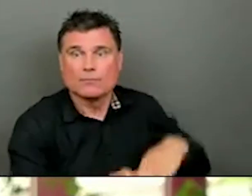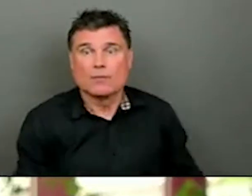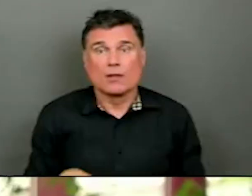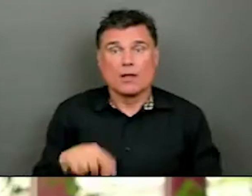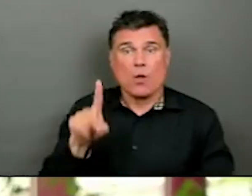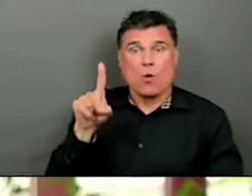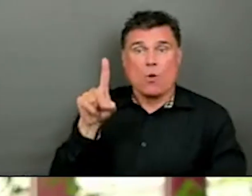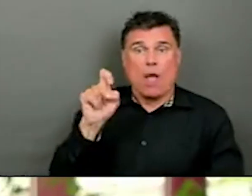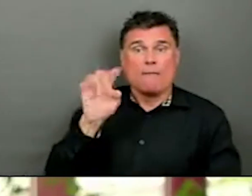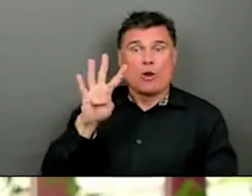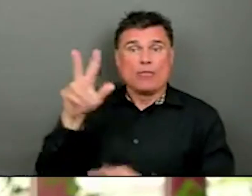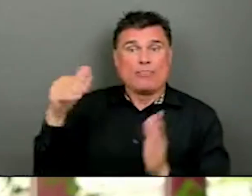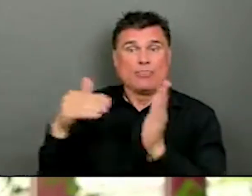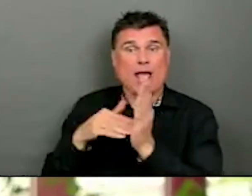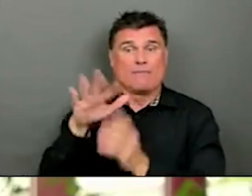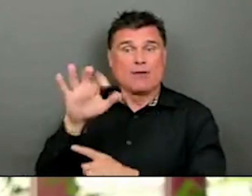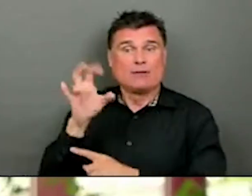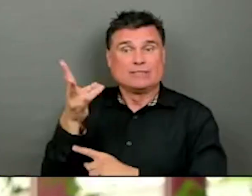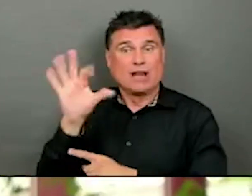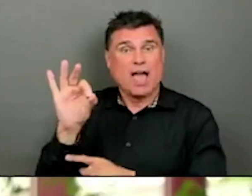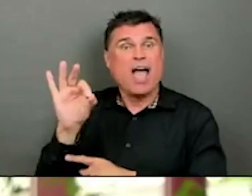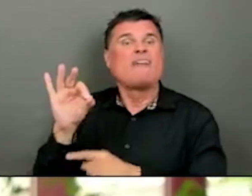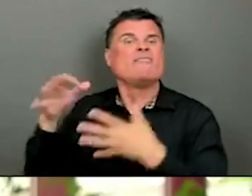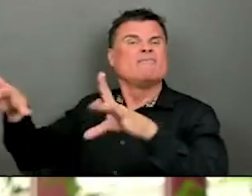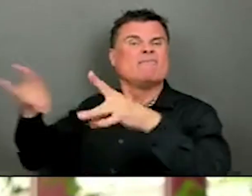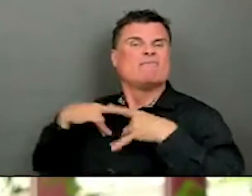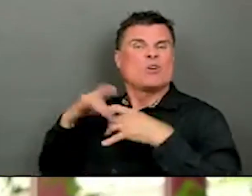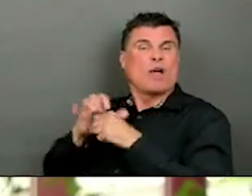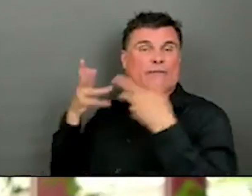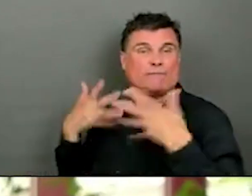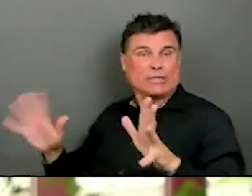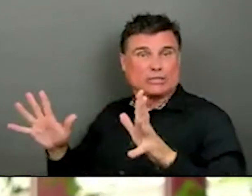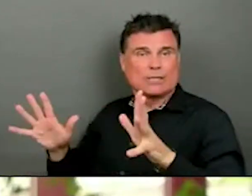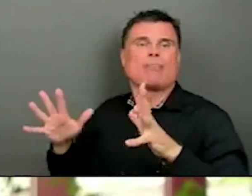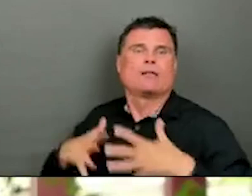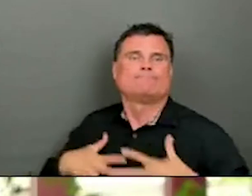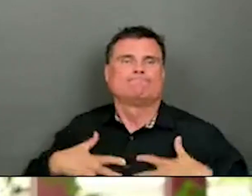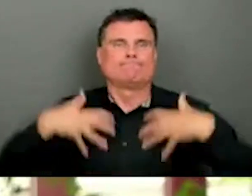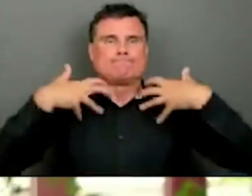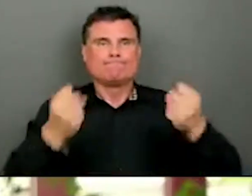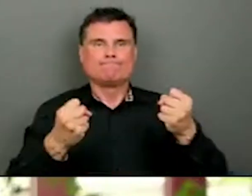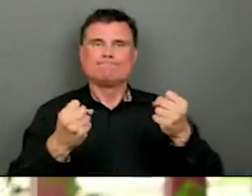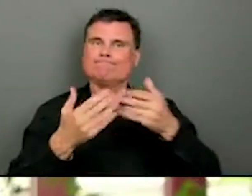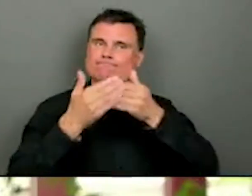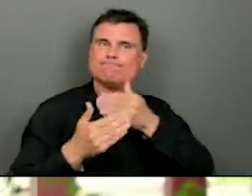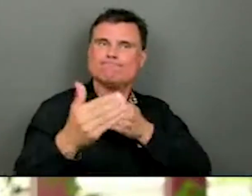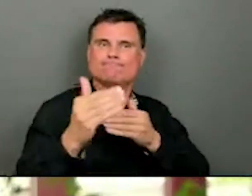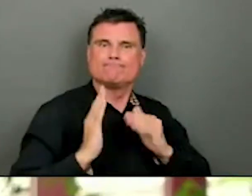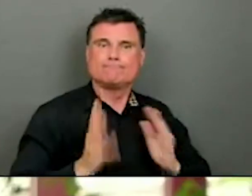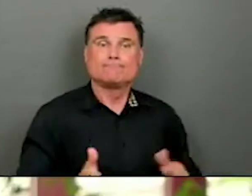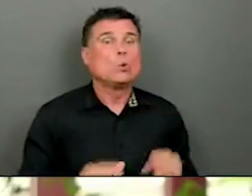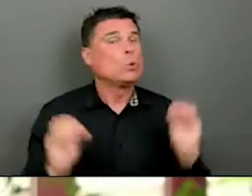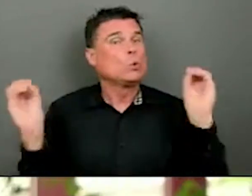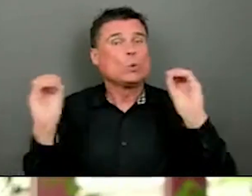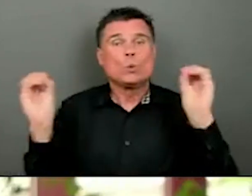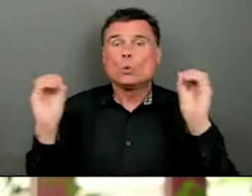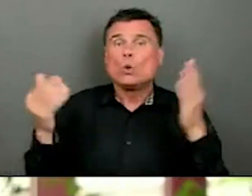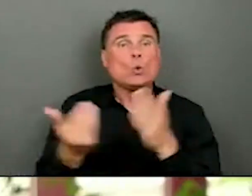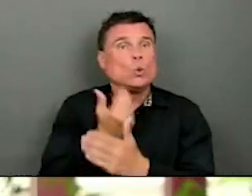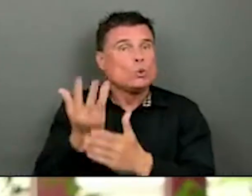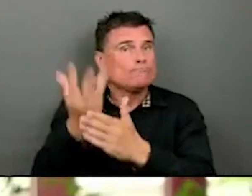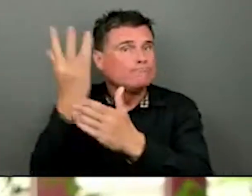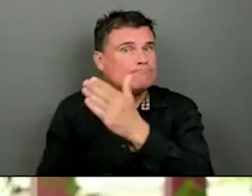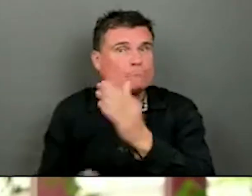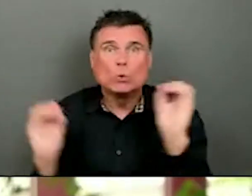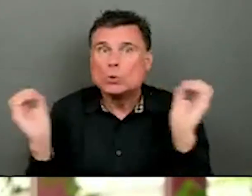143,579 people have recovered from their acute illness with COVID-19. We have no new deaths to report today, so that